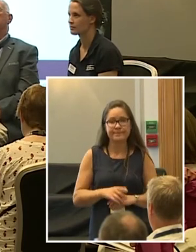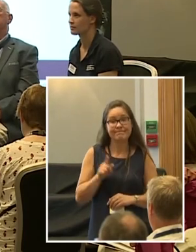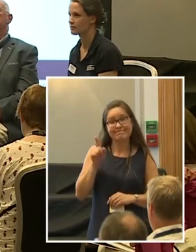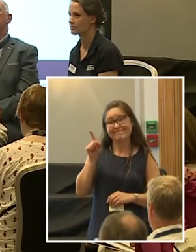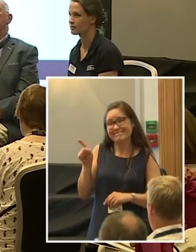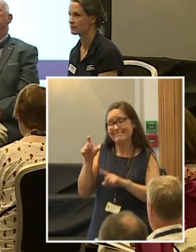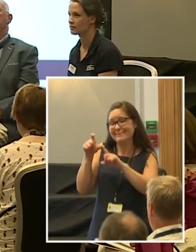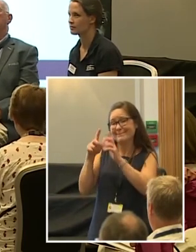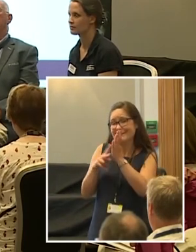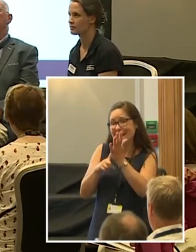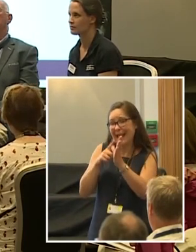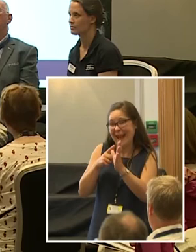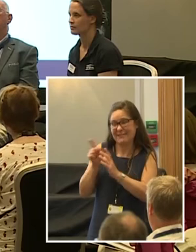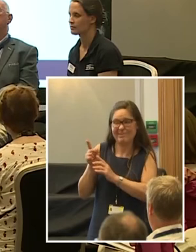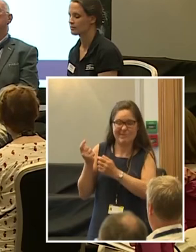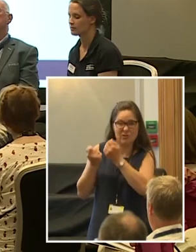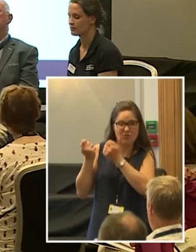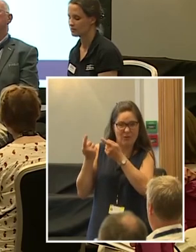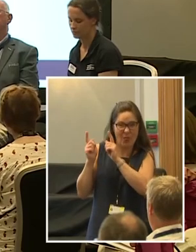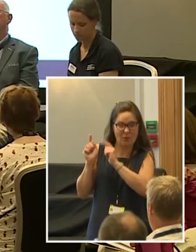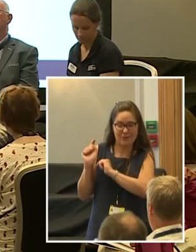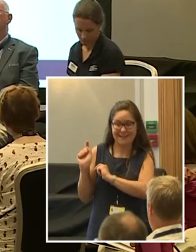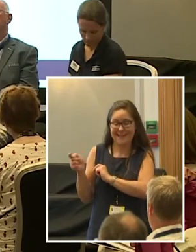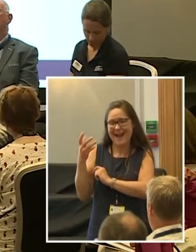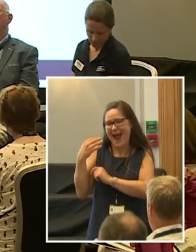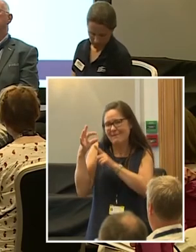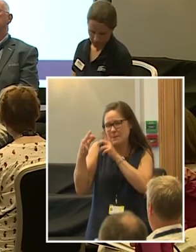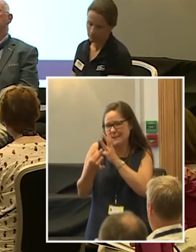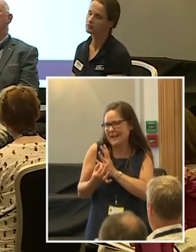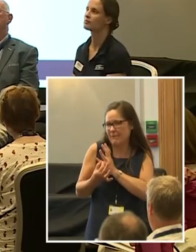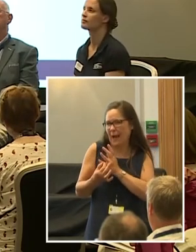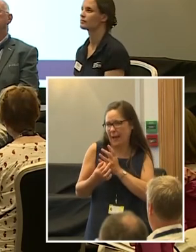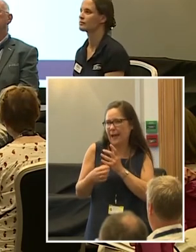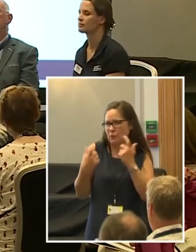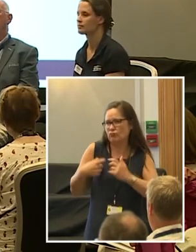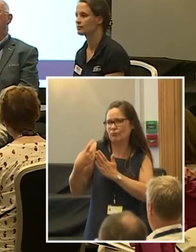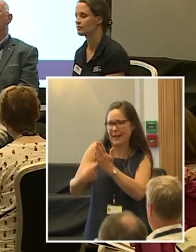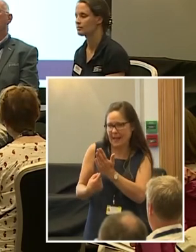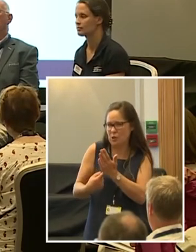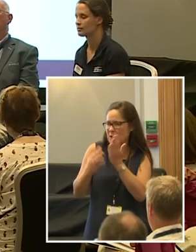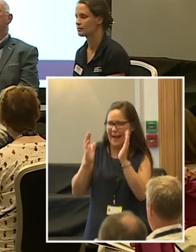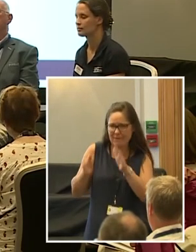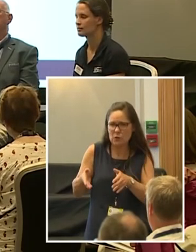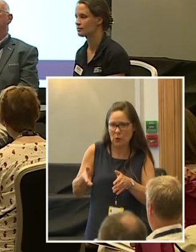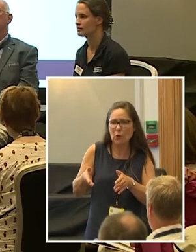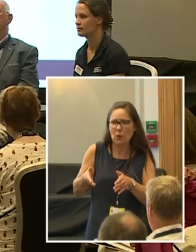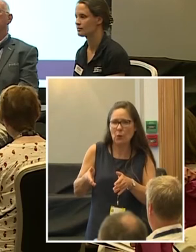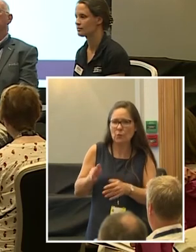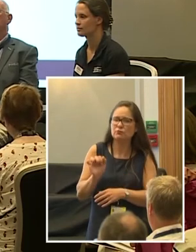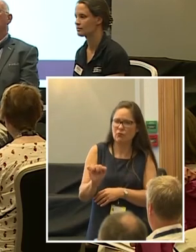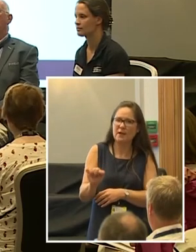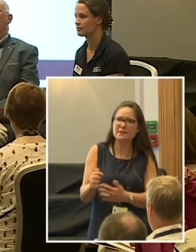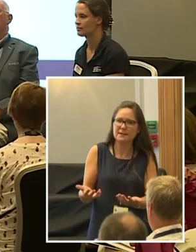Driving License Authority, have specific regulations for driving, quite rightly in my